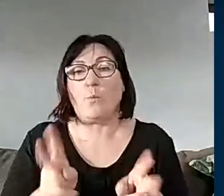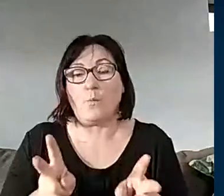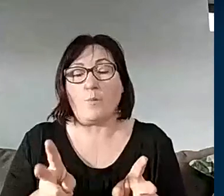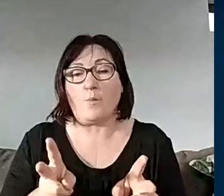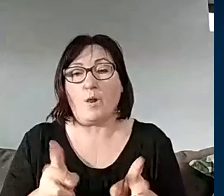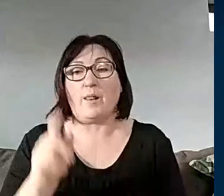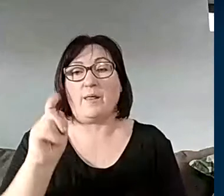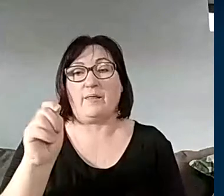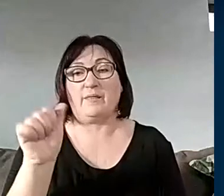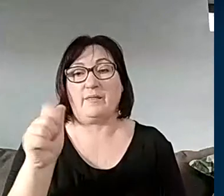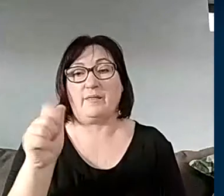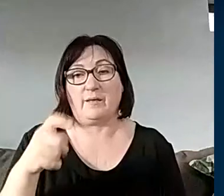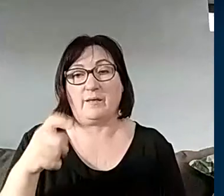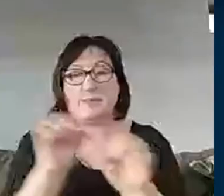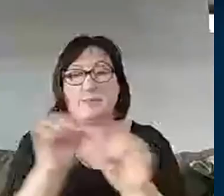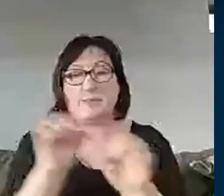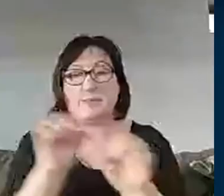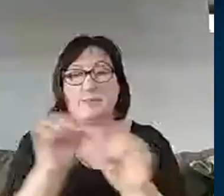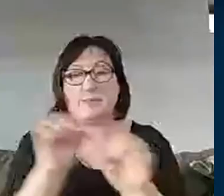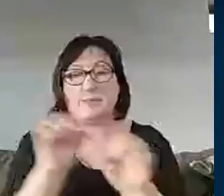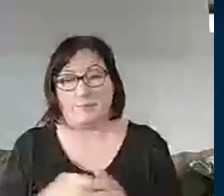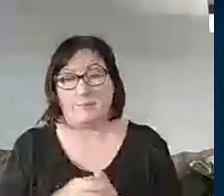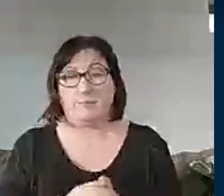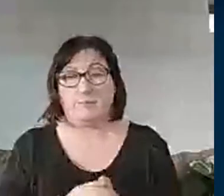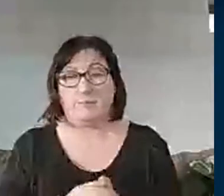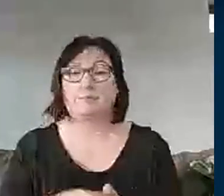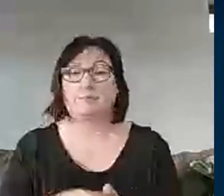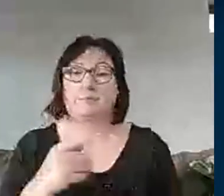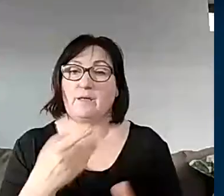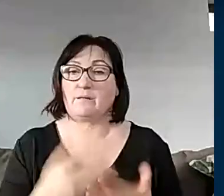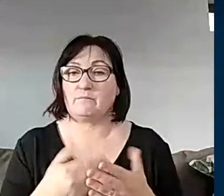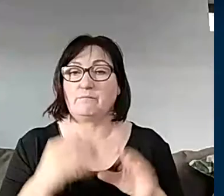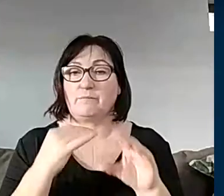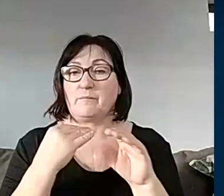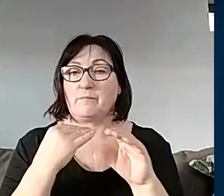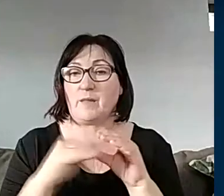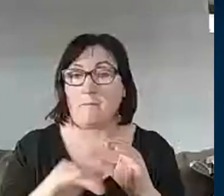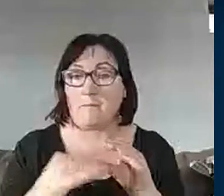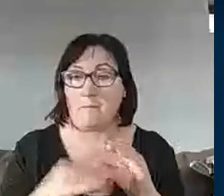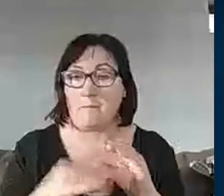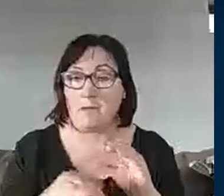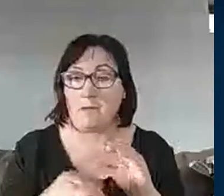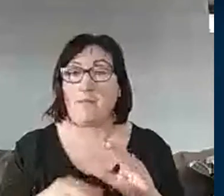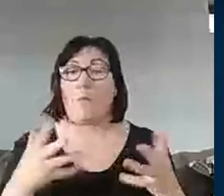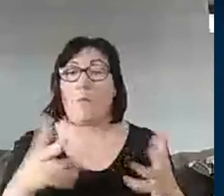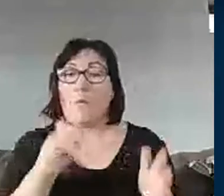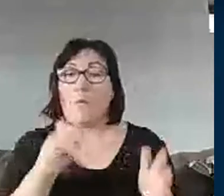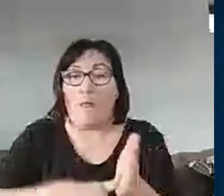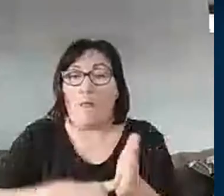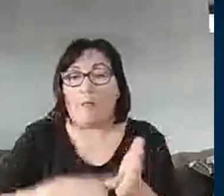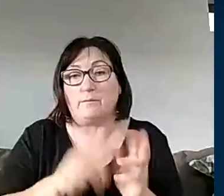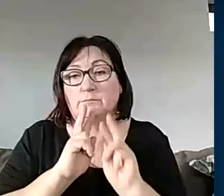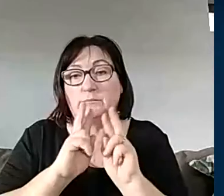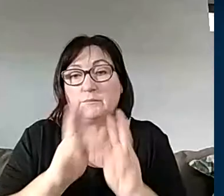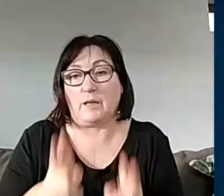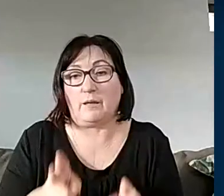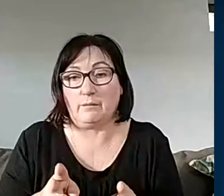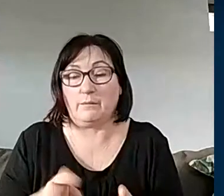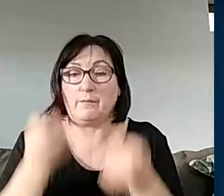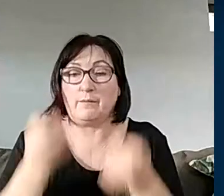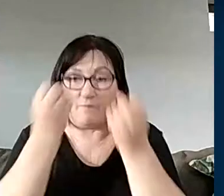send a written request via email, or alternatively, SARS will send a letter to the taxpayer informing them of the